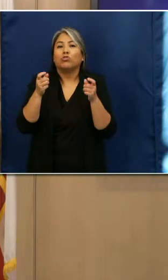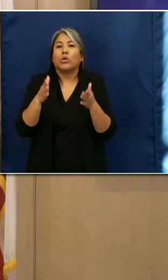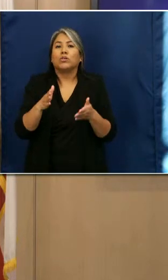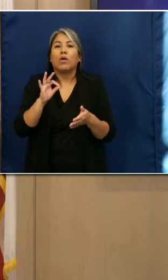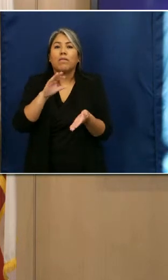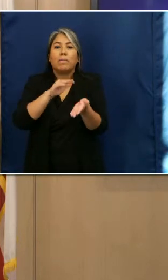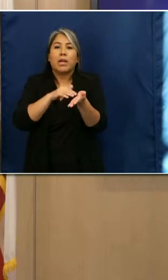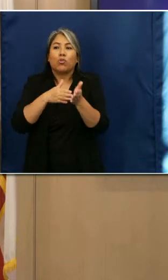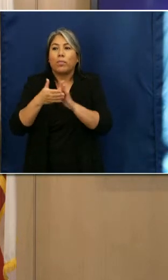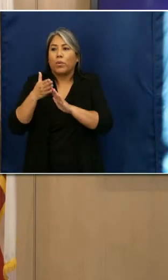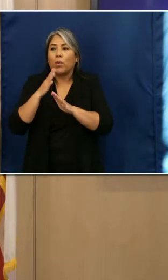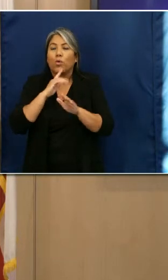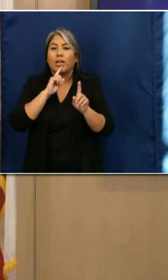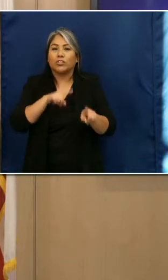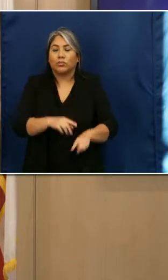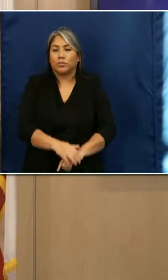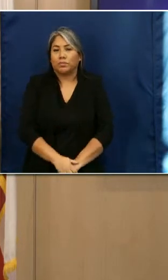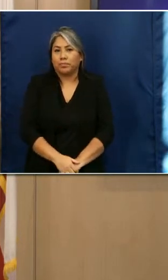Operations, will answer that question.